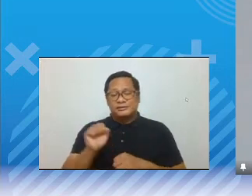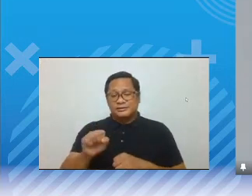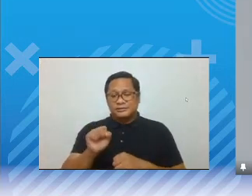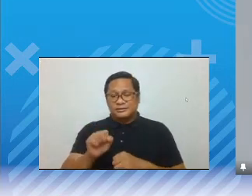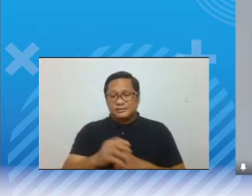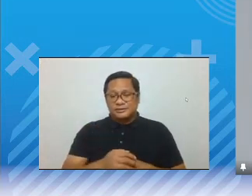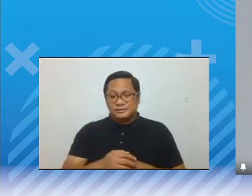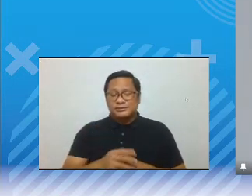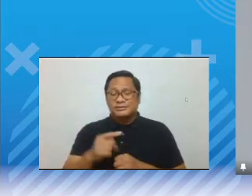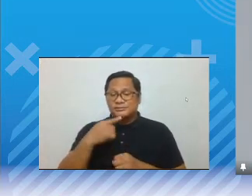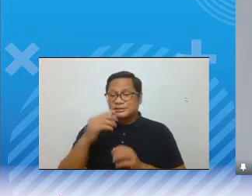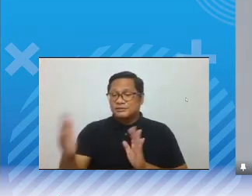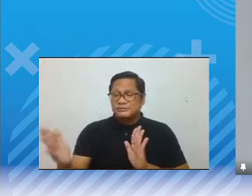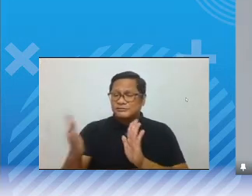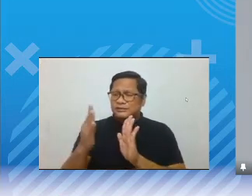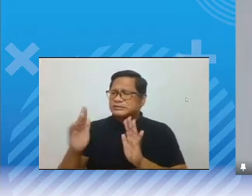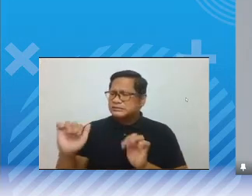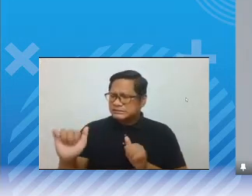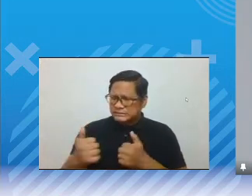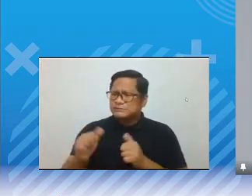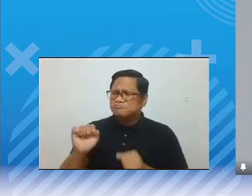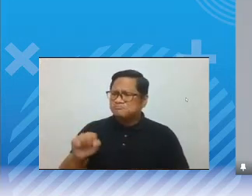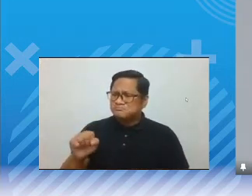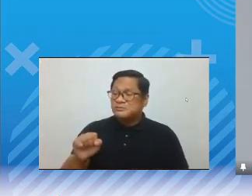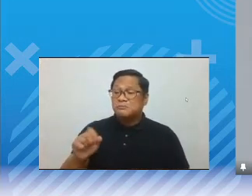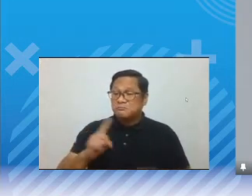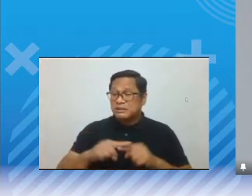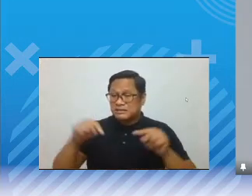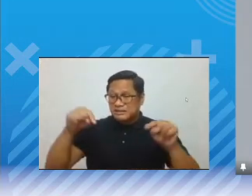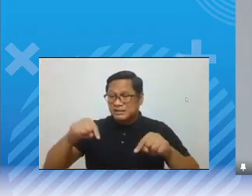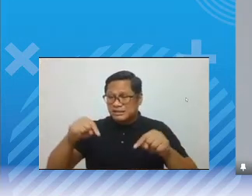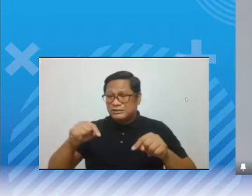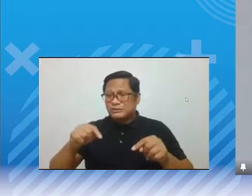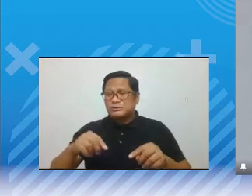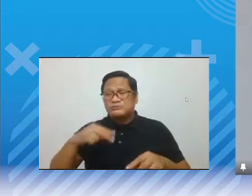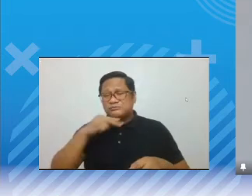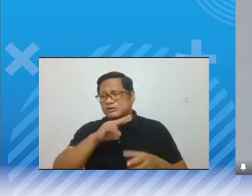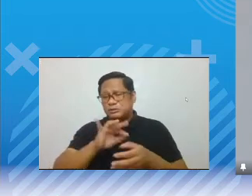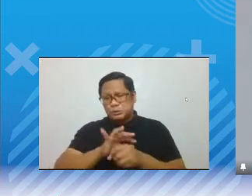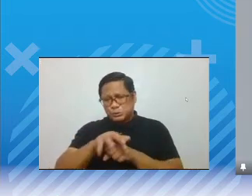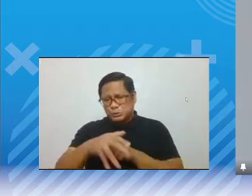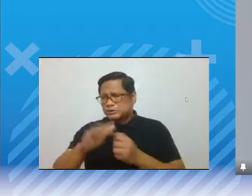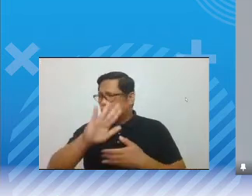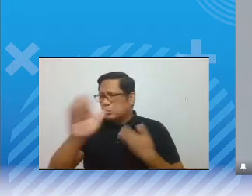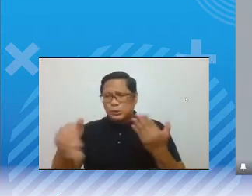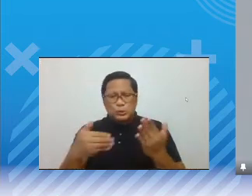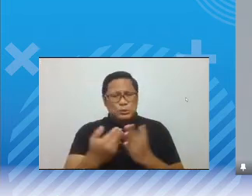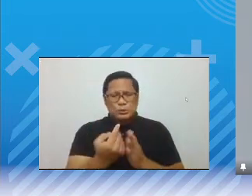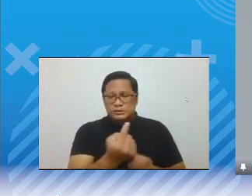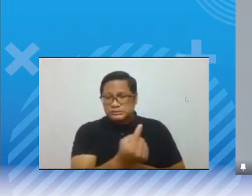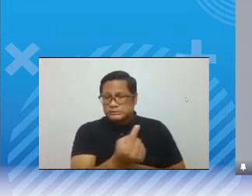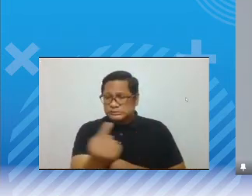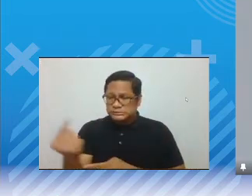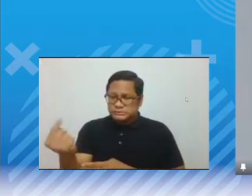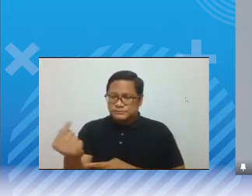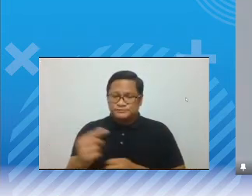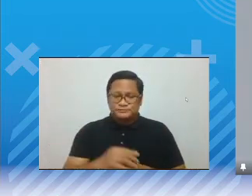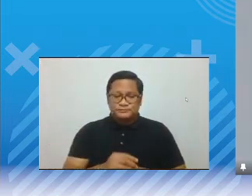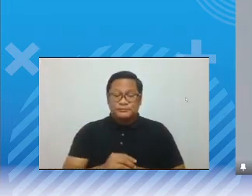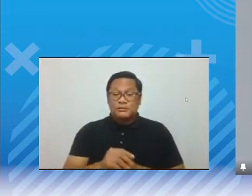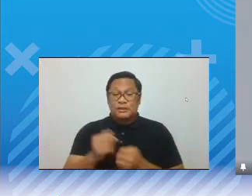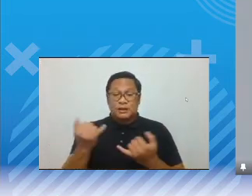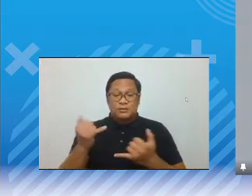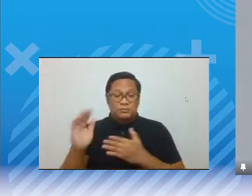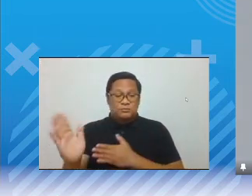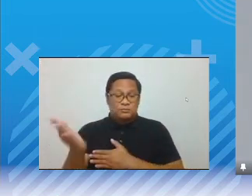is already challenging, but this pandemic has made it more challenging for every one of us. And this morning, we